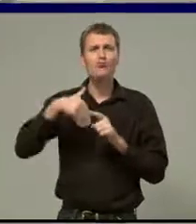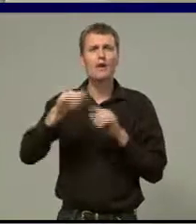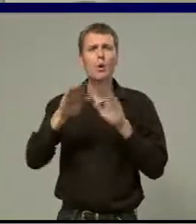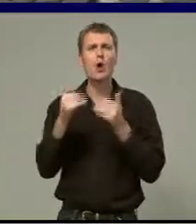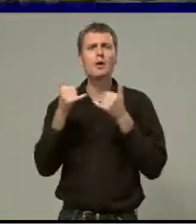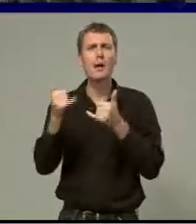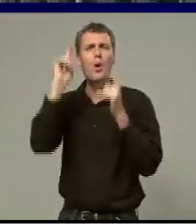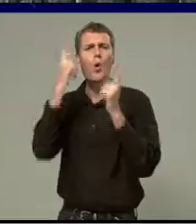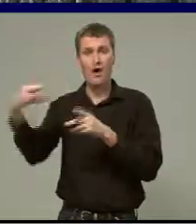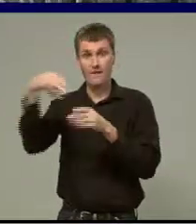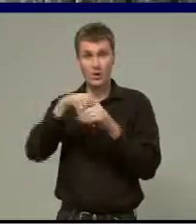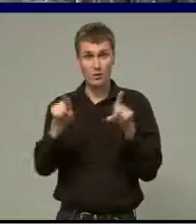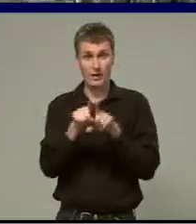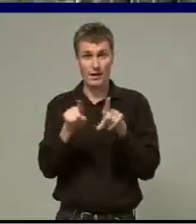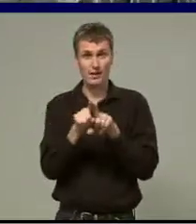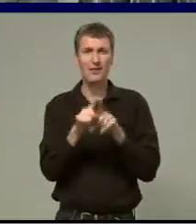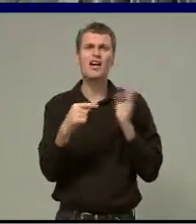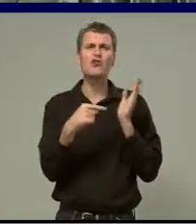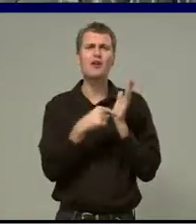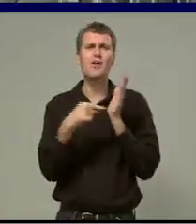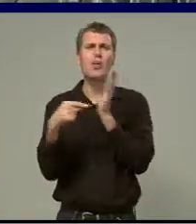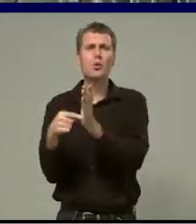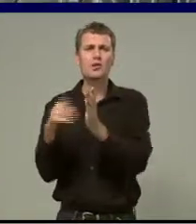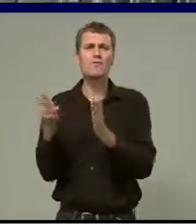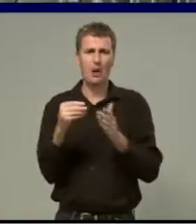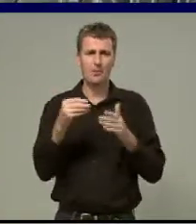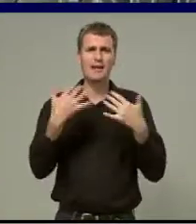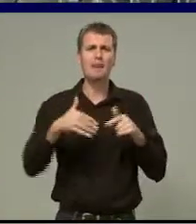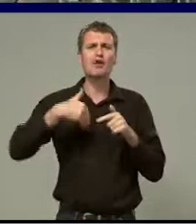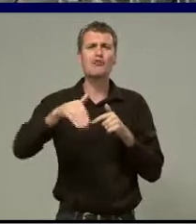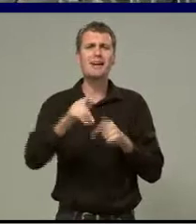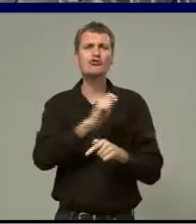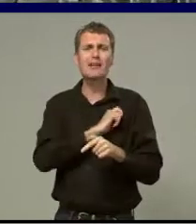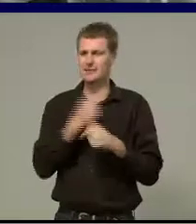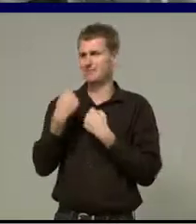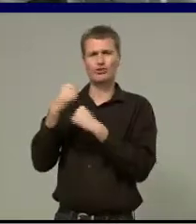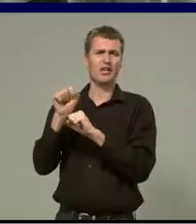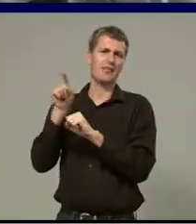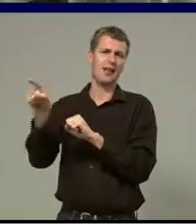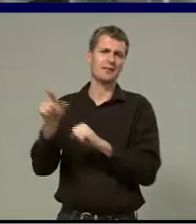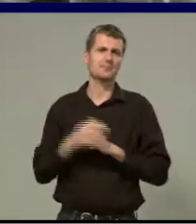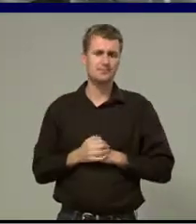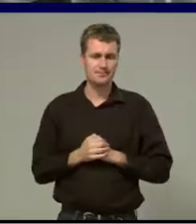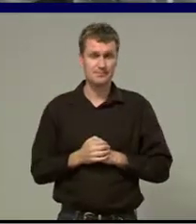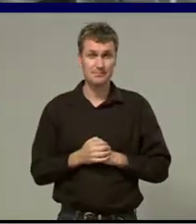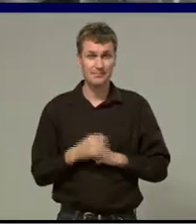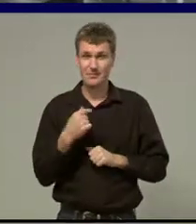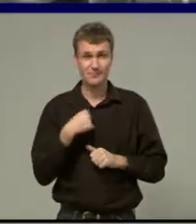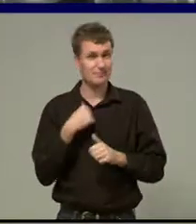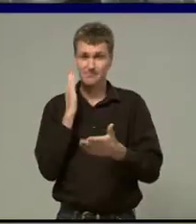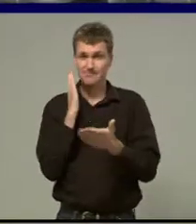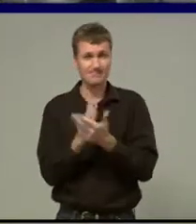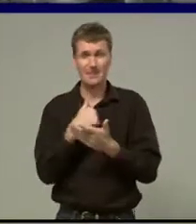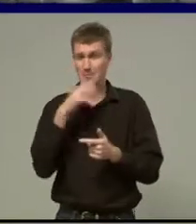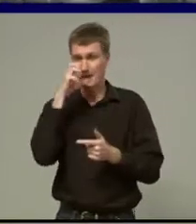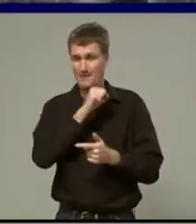involved. But Trevor Thornton from the Canterbury Cricket Trust yesterday rejecting those claims. I don't believe that anyone could disagree that this is a